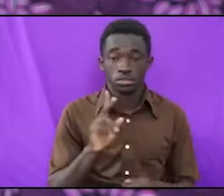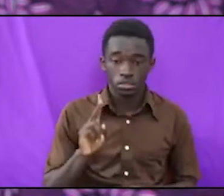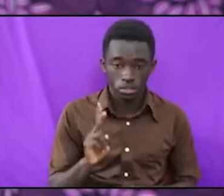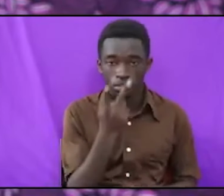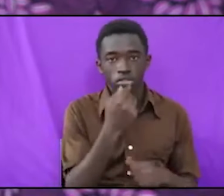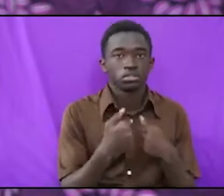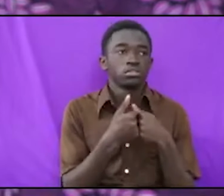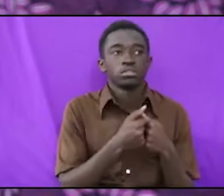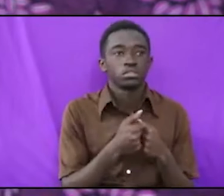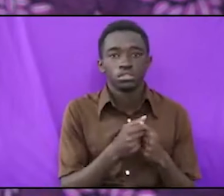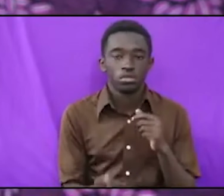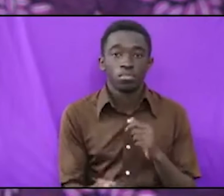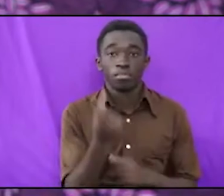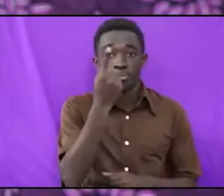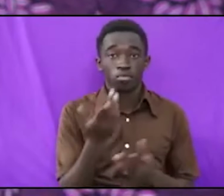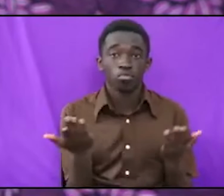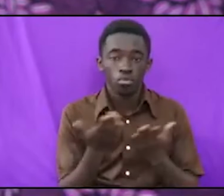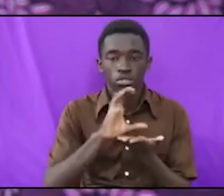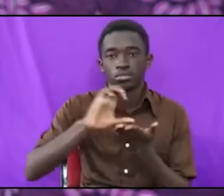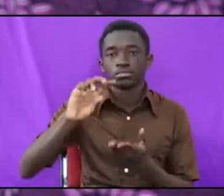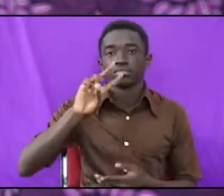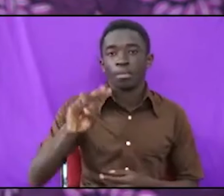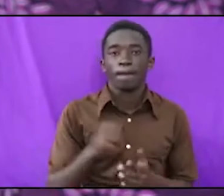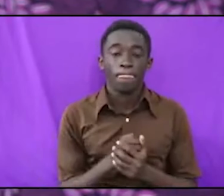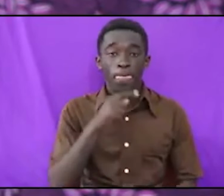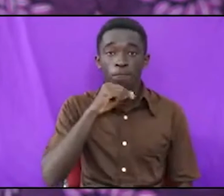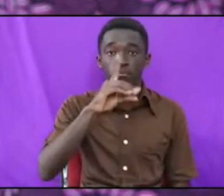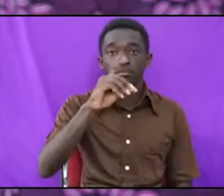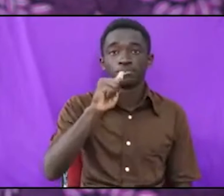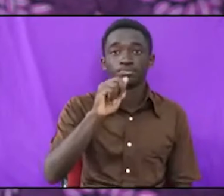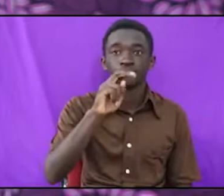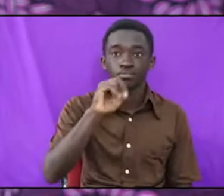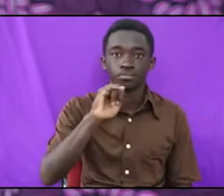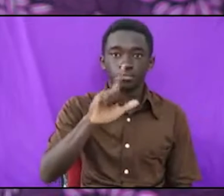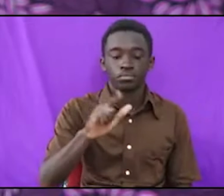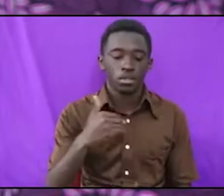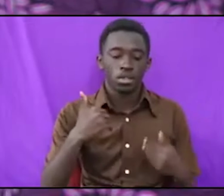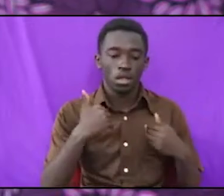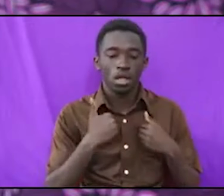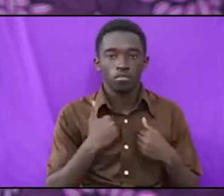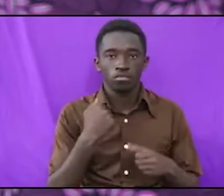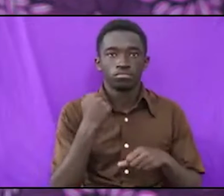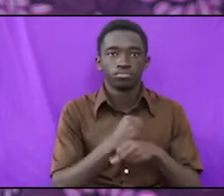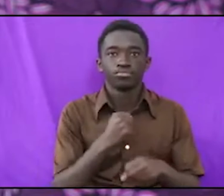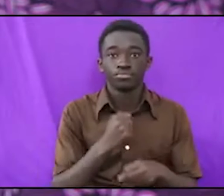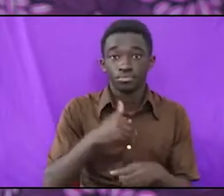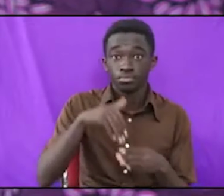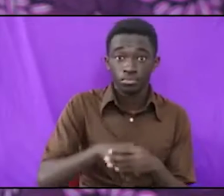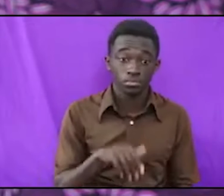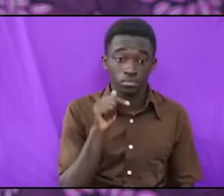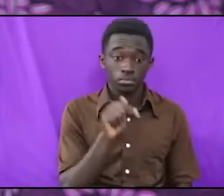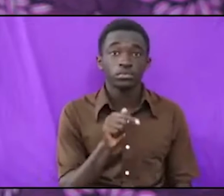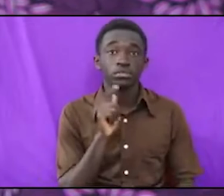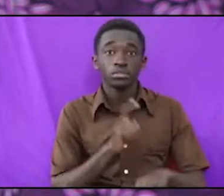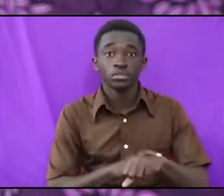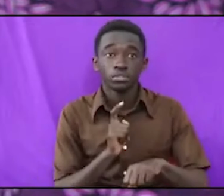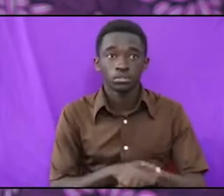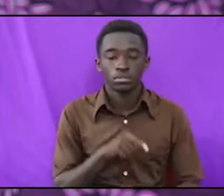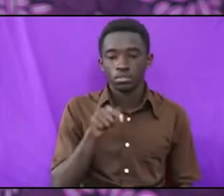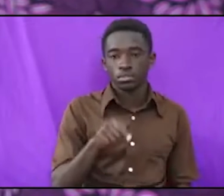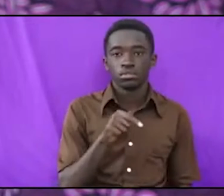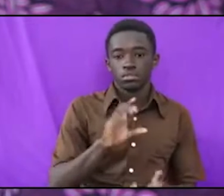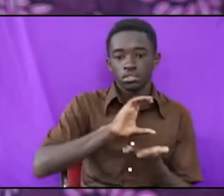2 that Daniel had to face. And this time, it's one of those chapters I've